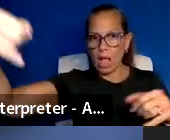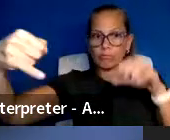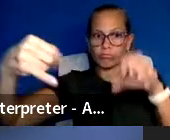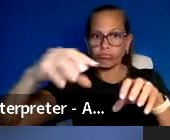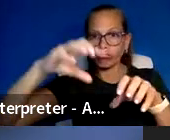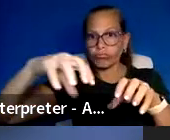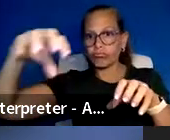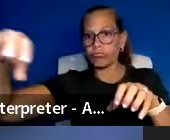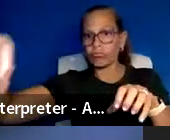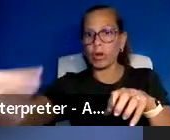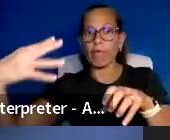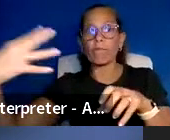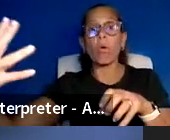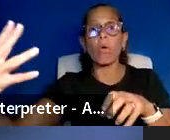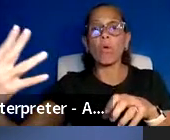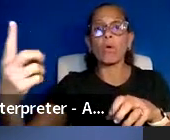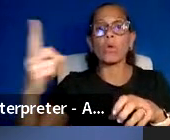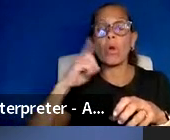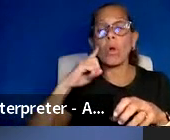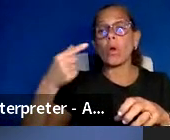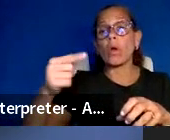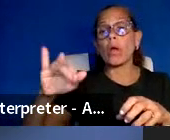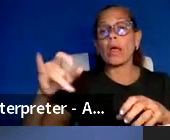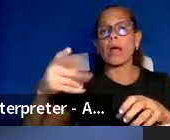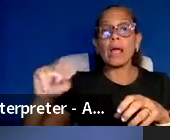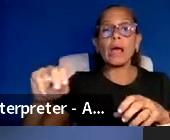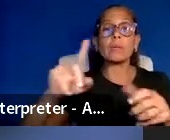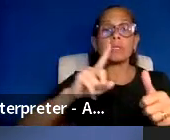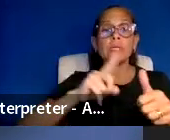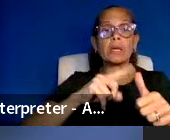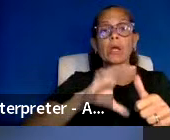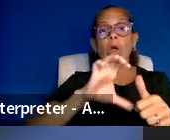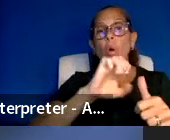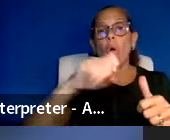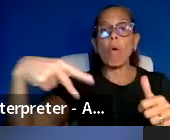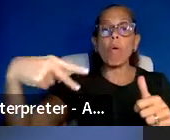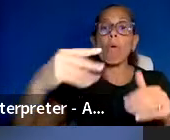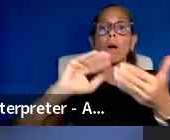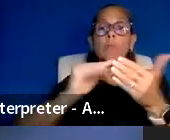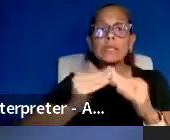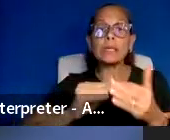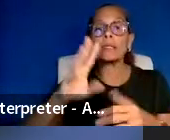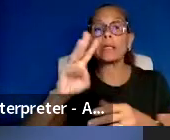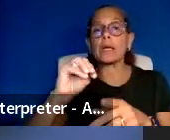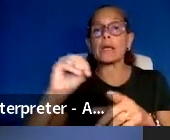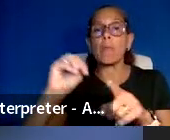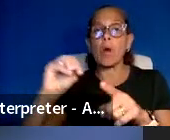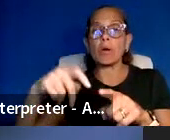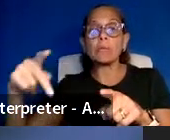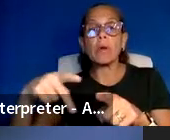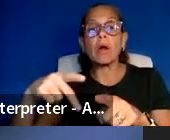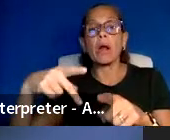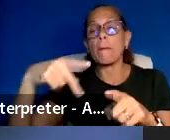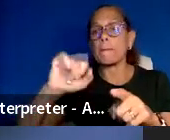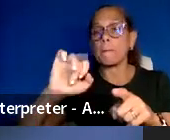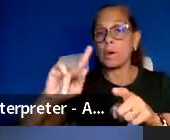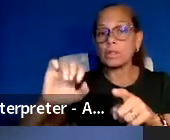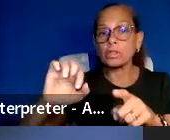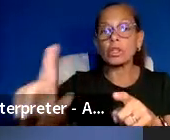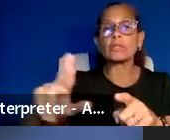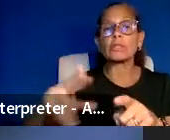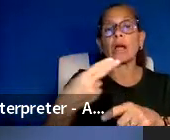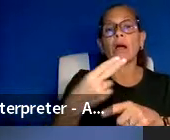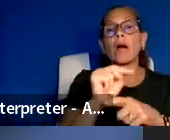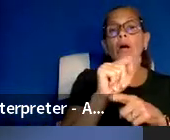heard Borough President Gibson mention there will be stations at Co-op City, Morris Park, Parkchester Van Ness, and Hunts